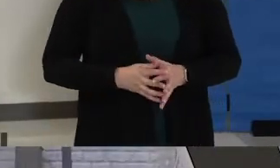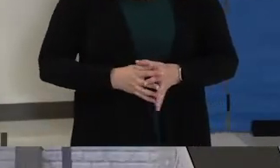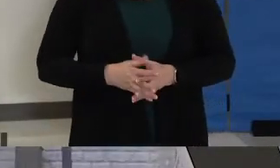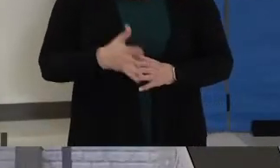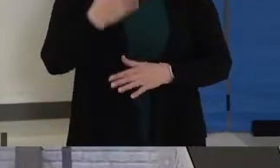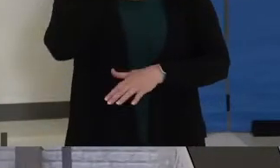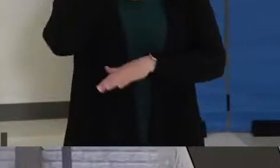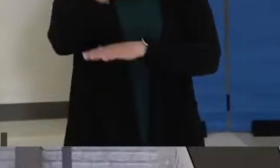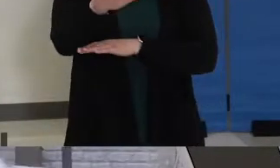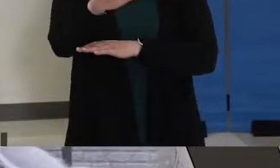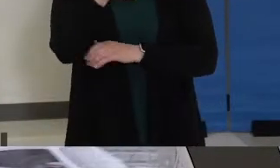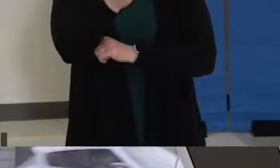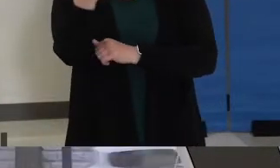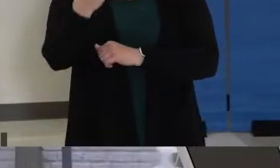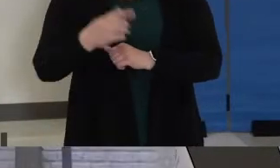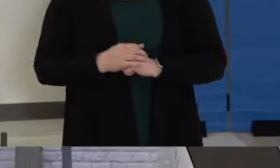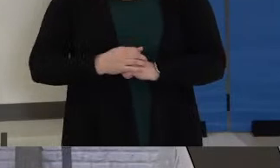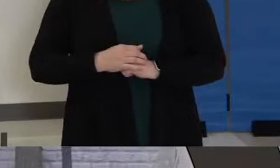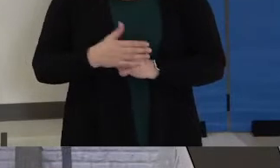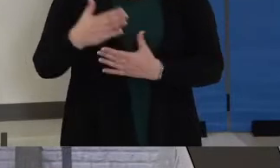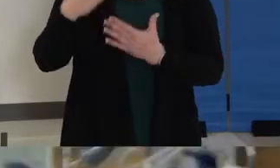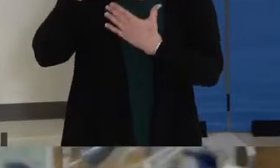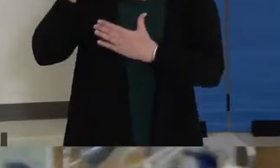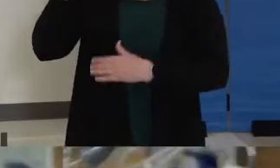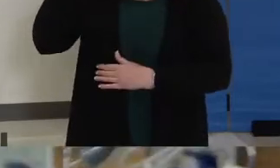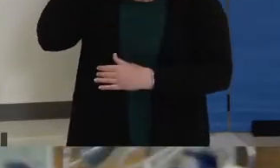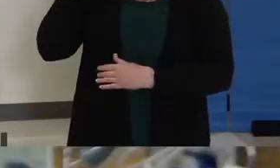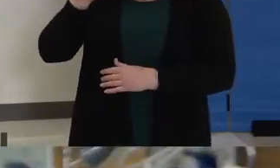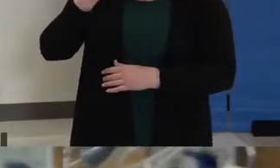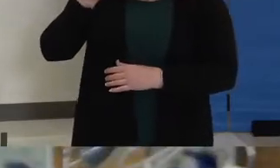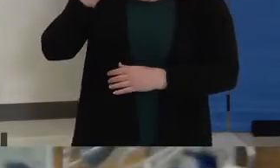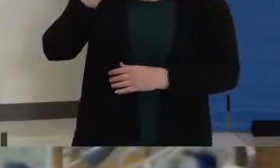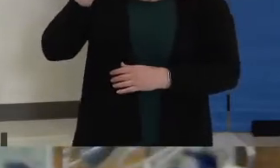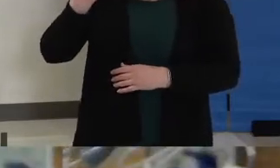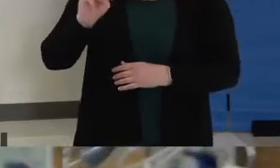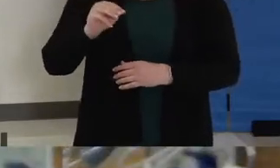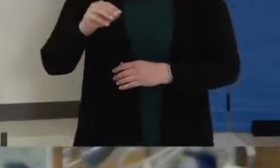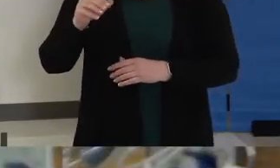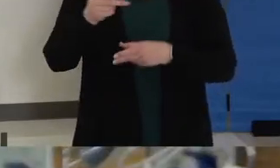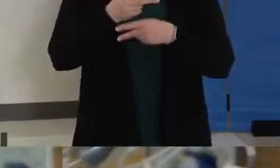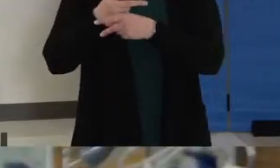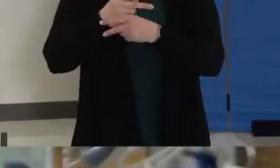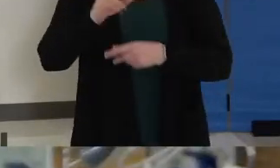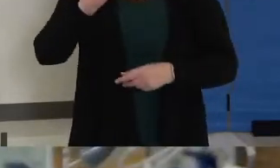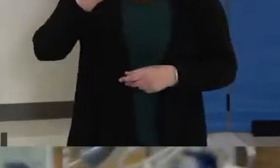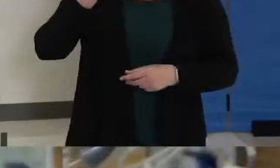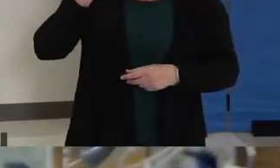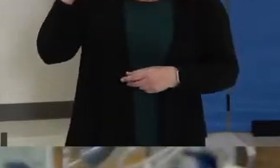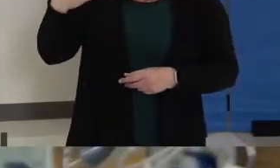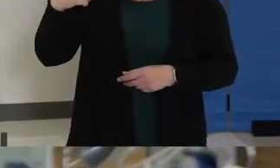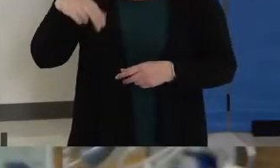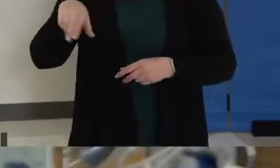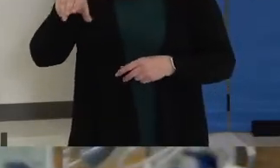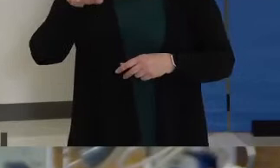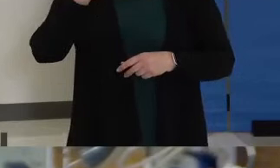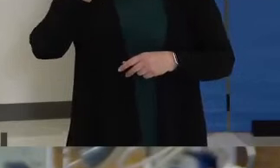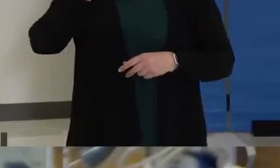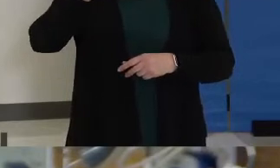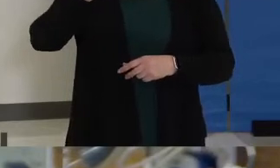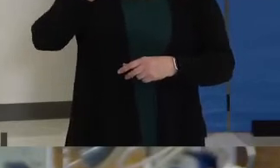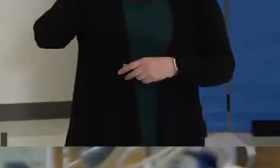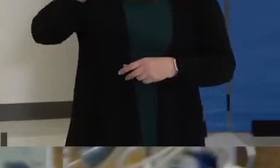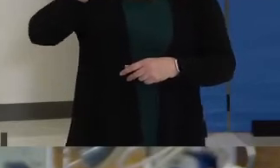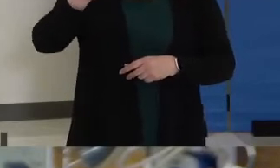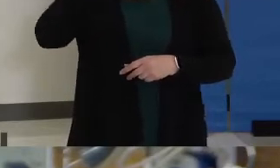Good afternoon, everyone. Thank you, Governor Newsom, Supervisor Fletcher, NAMI San Diego,